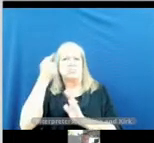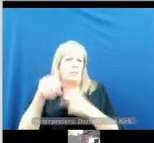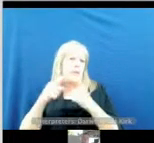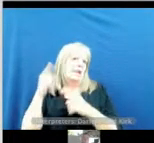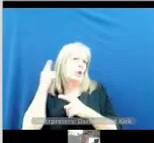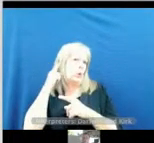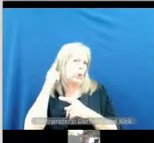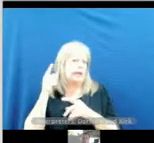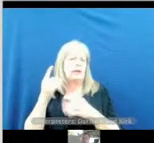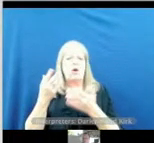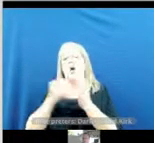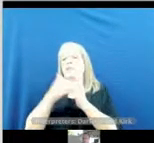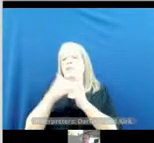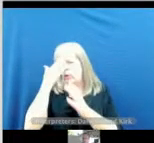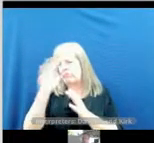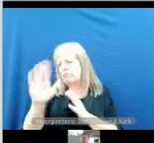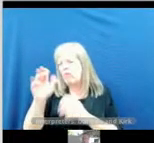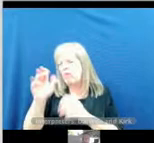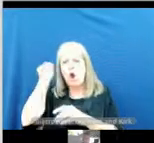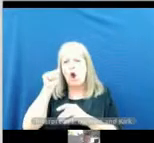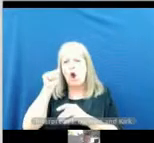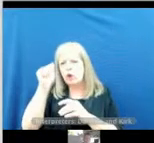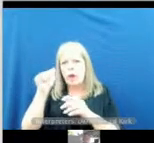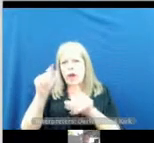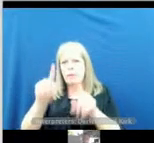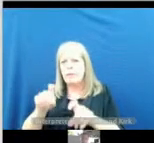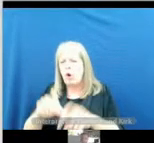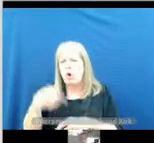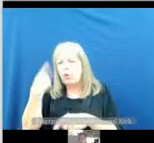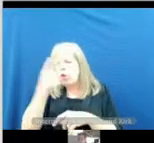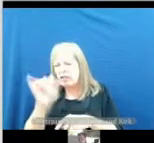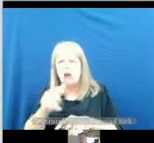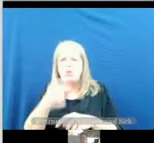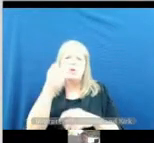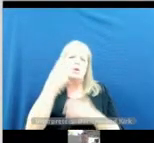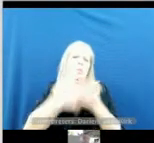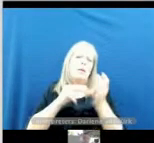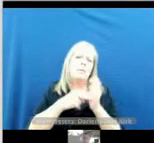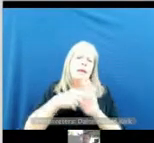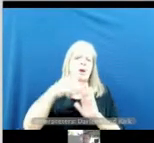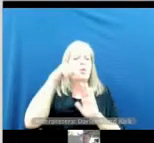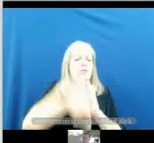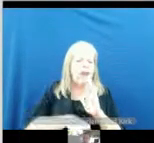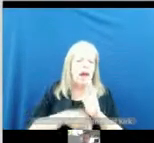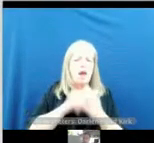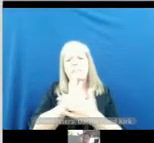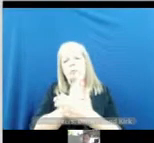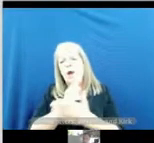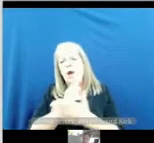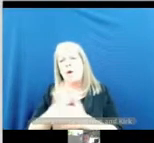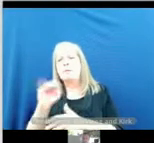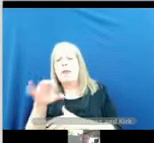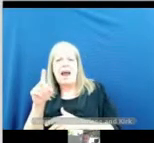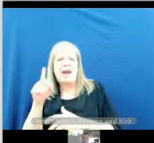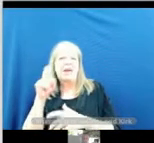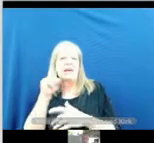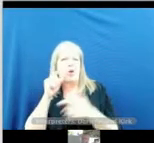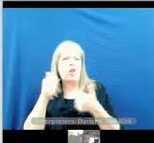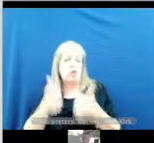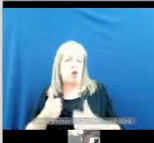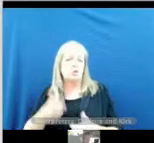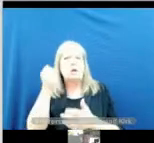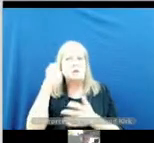looks like probably. You understand when you talk about profound hearing loss versus moderate, mild. You understand that sort of language and the difference